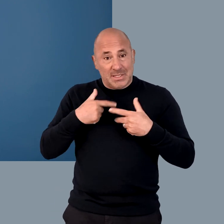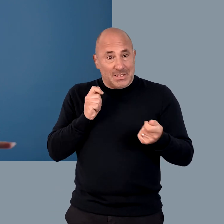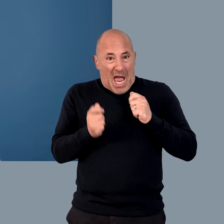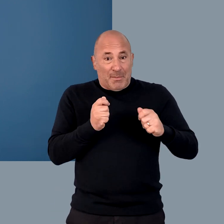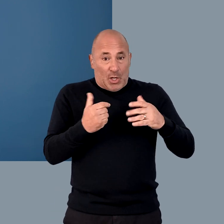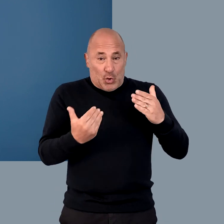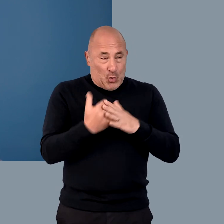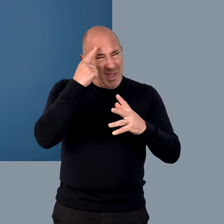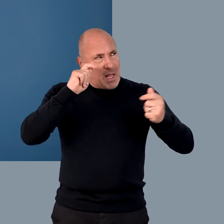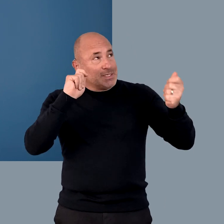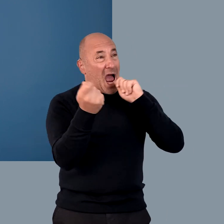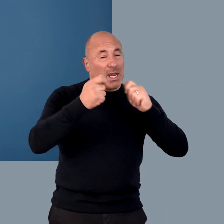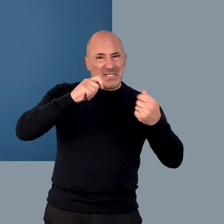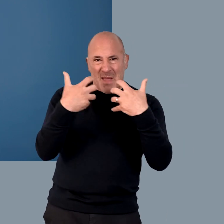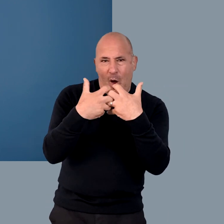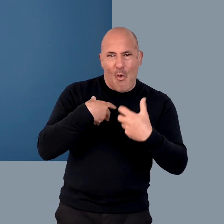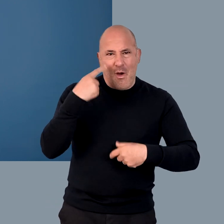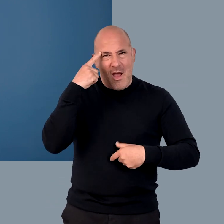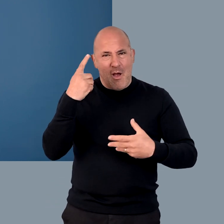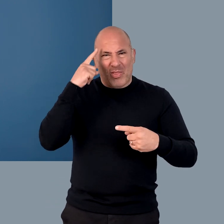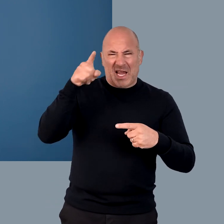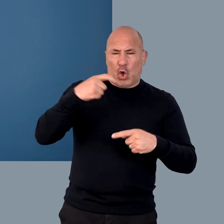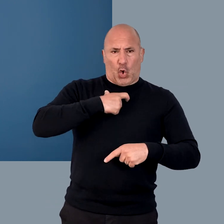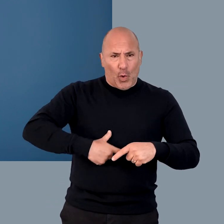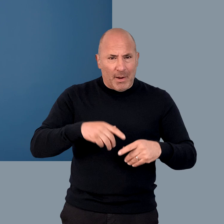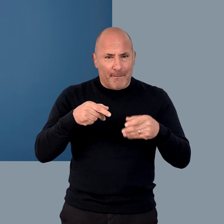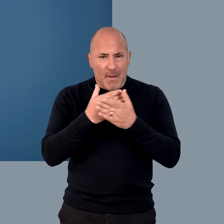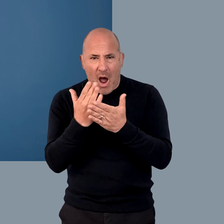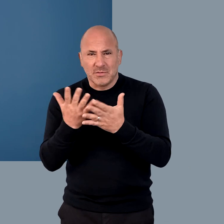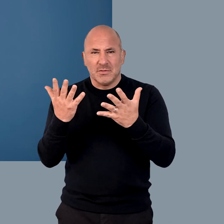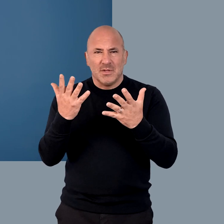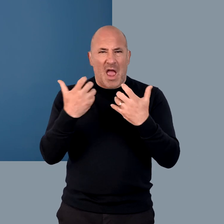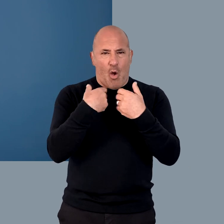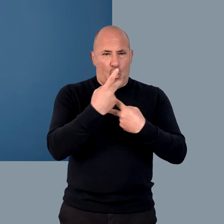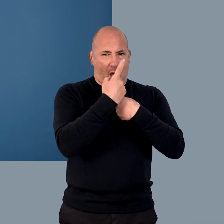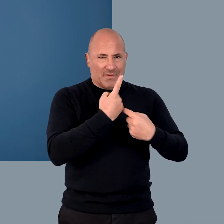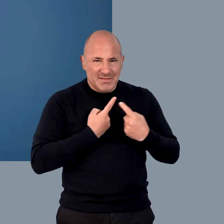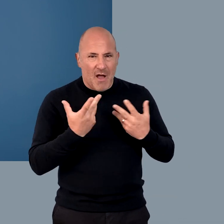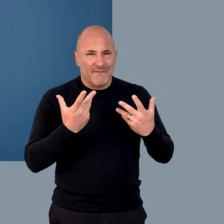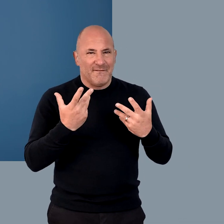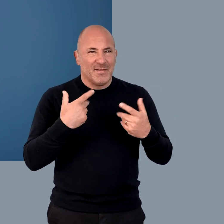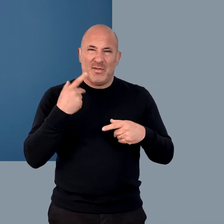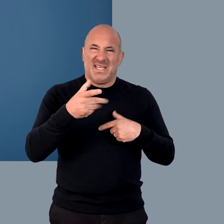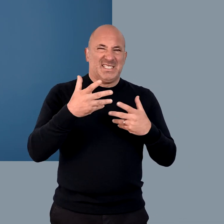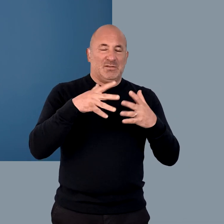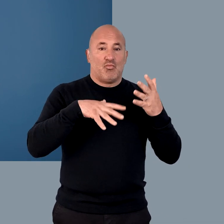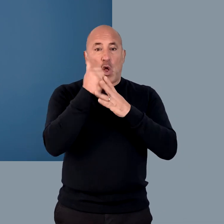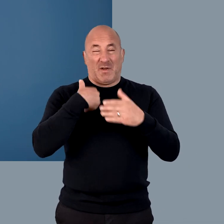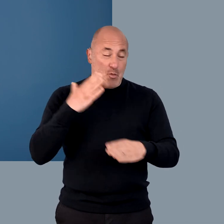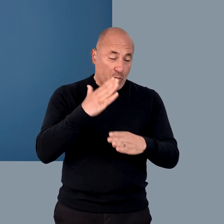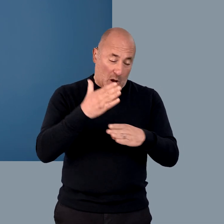that's dynamic and thinks about dynamism, but is also thinking about the human element and how we all take care of ourselves, and we don't live in